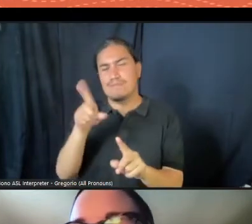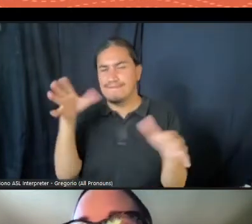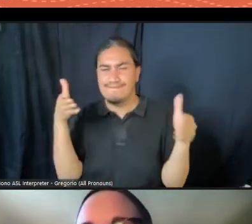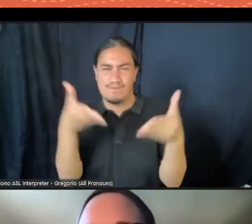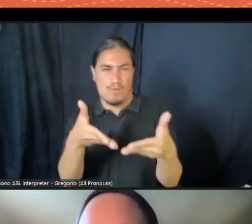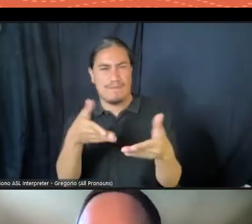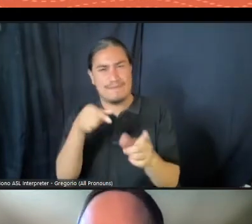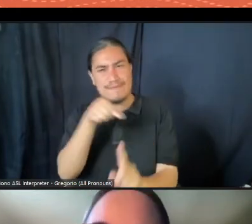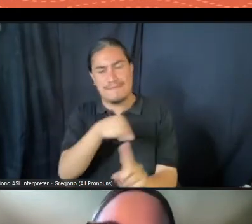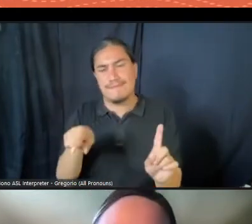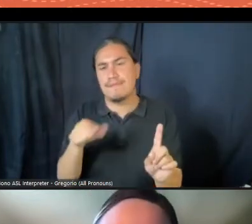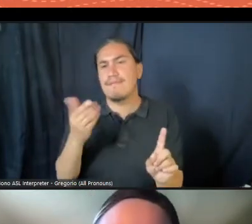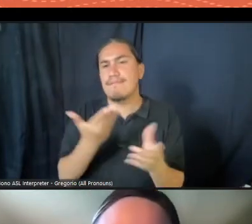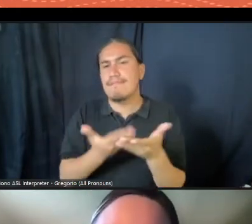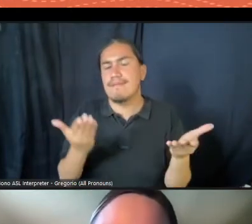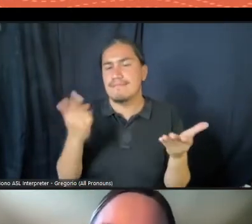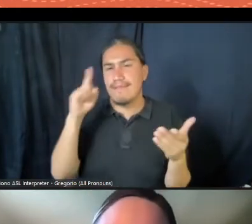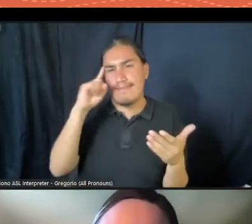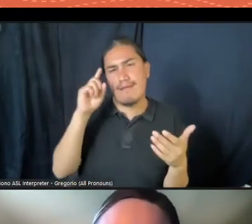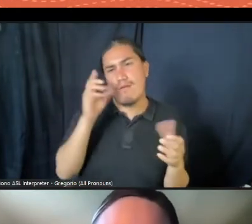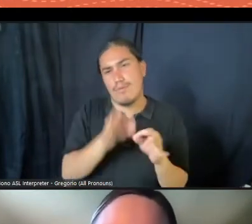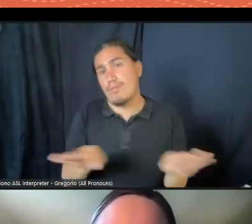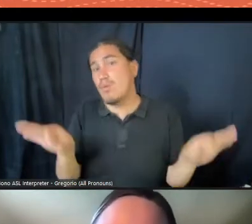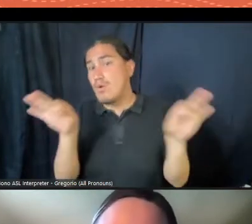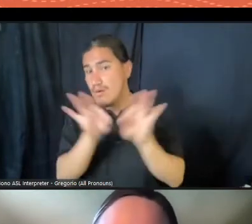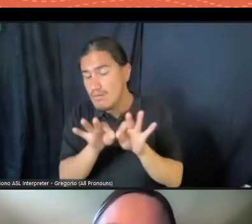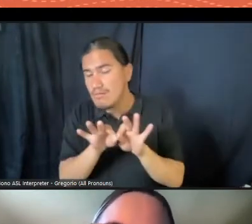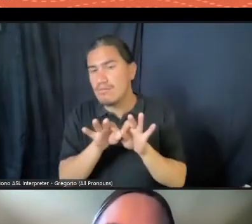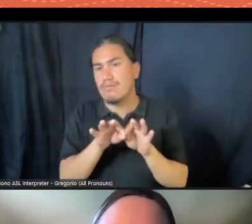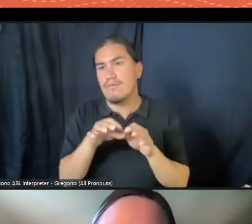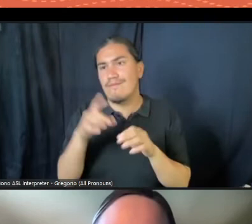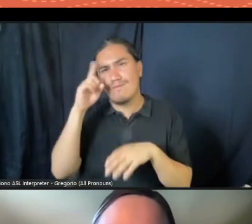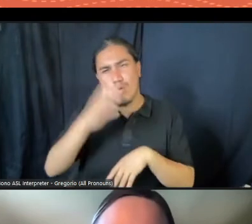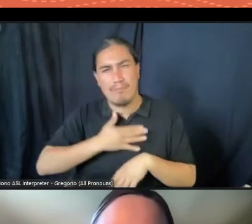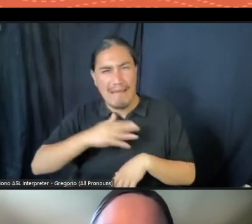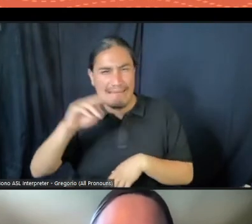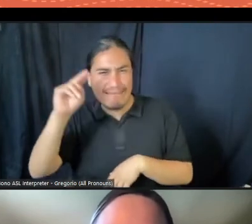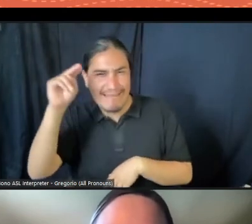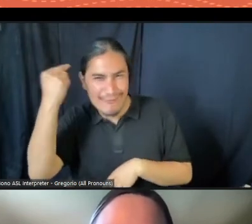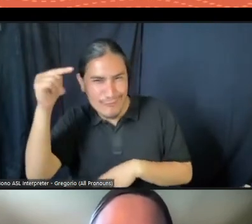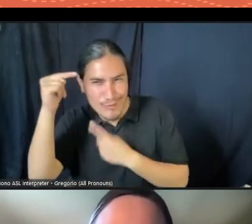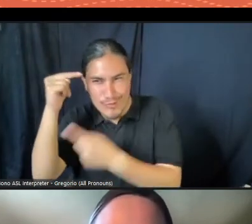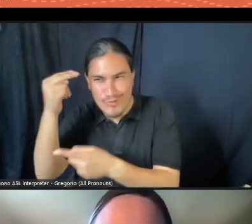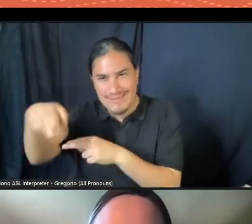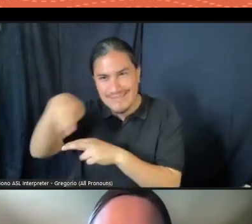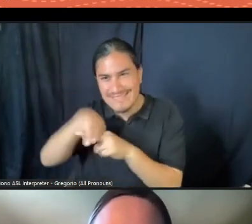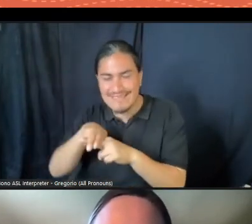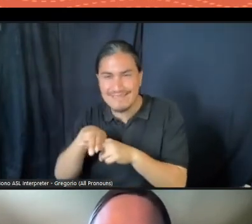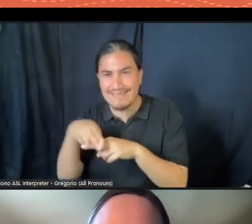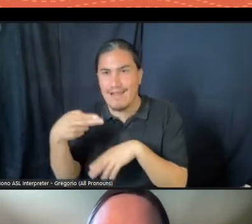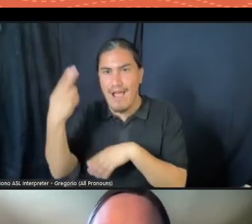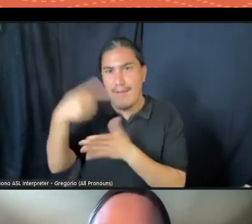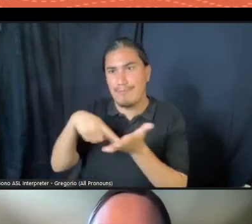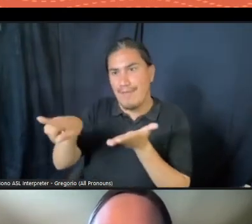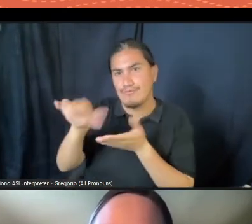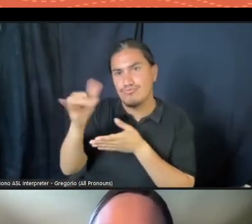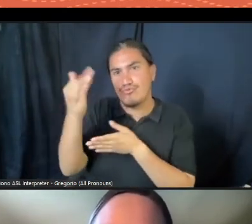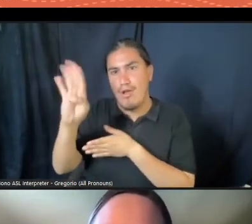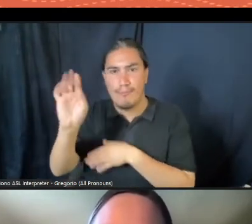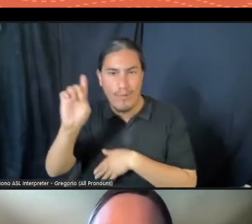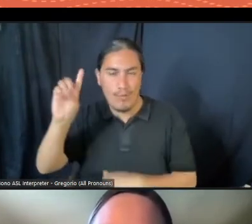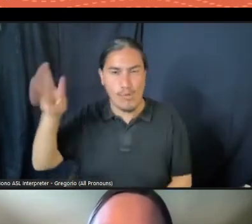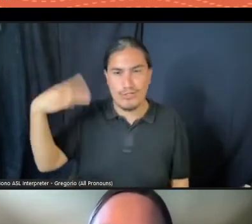think a lot of folks think are important into like my nephew's mind as he sits in a very highly paid job in Washington, D.C.